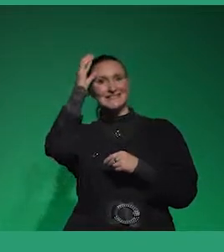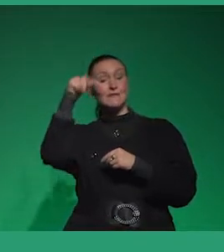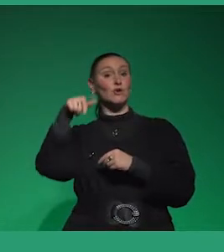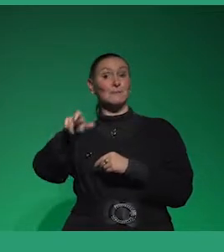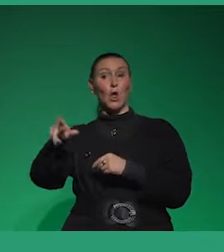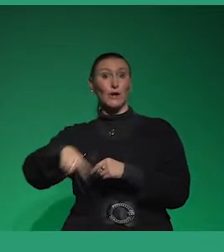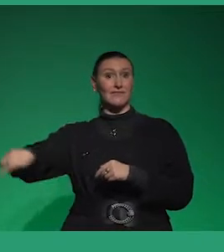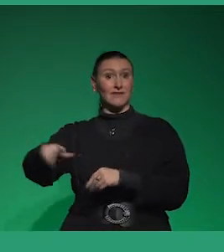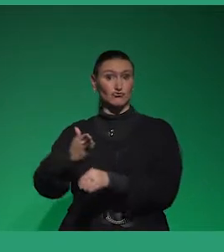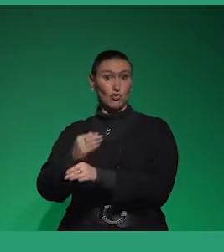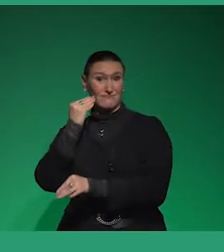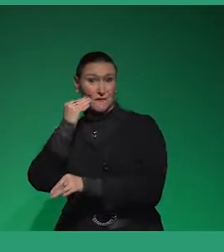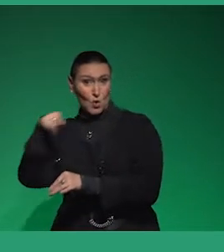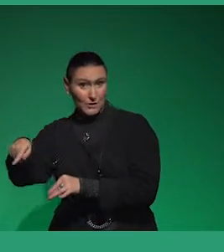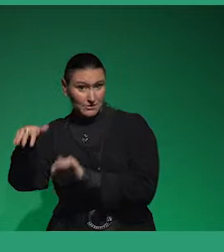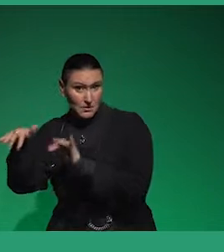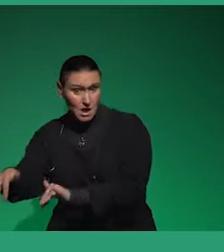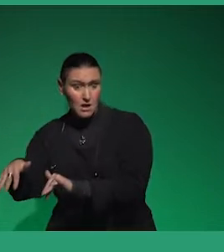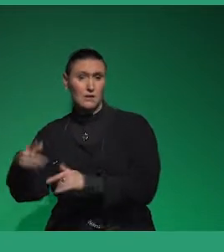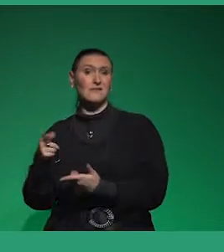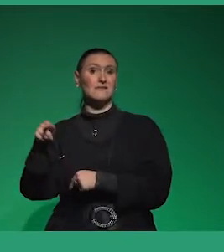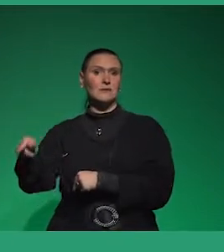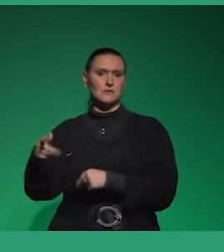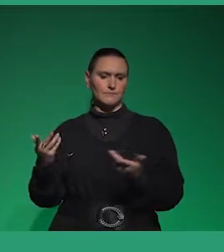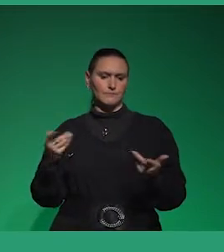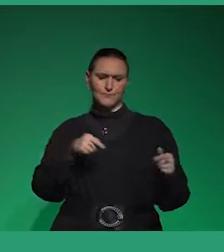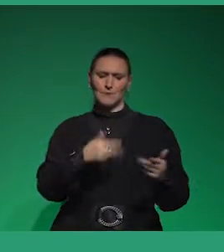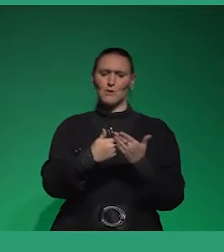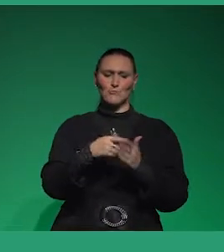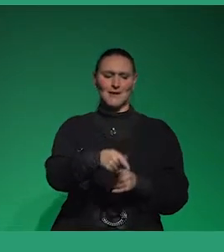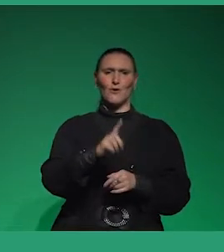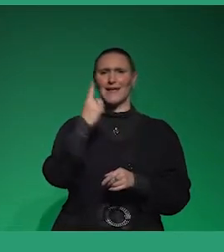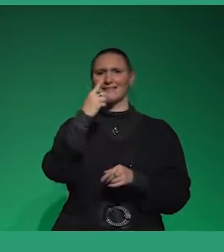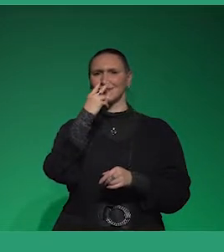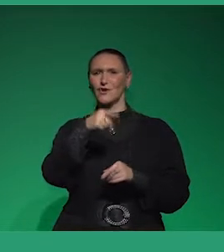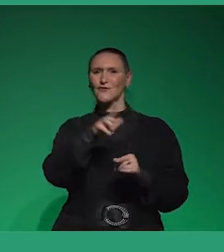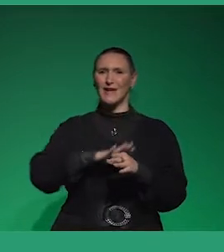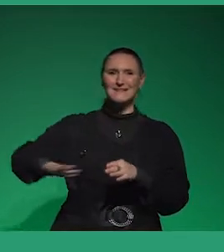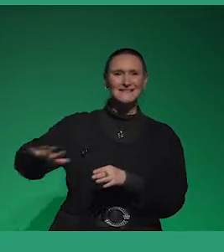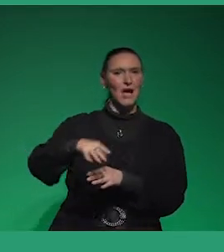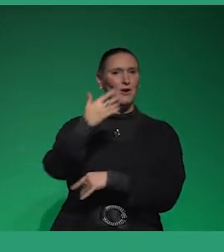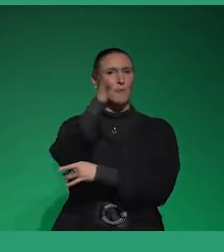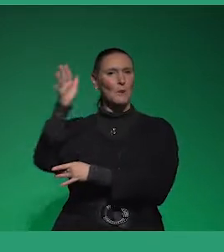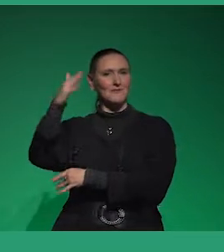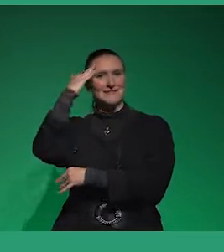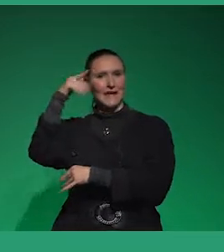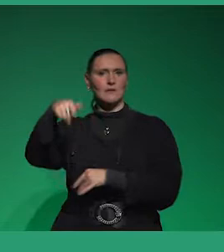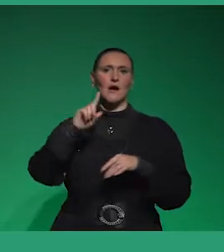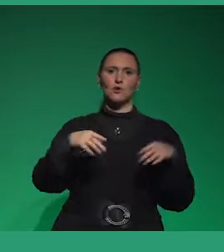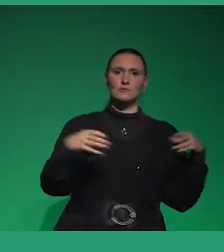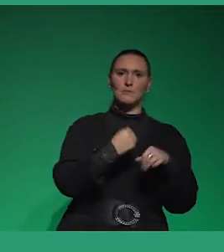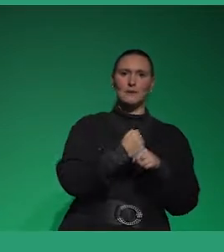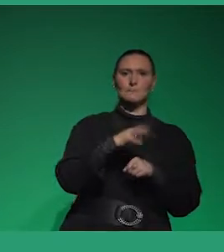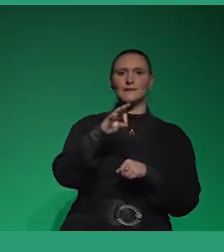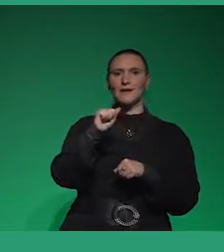for example, here Island is a tree spotter from this region, together with Fabian, who will later talk,